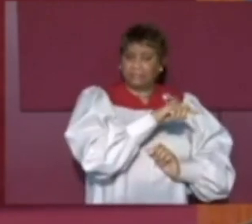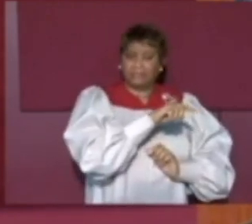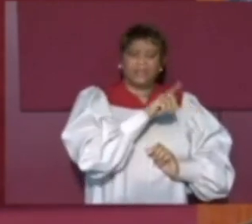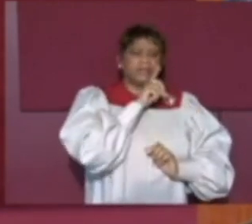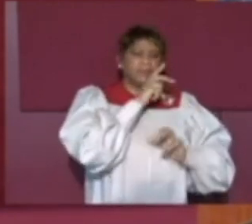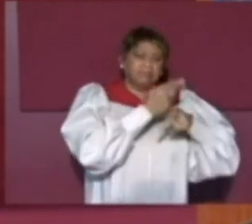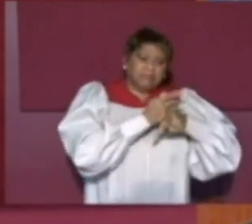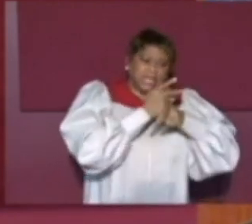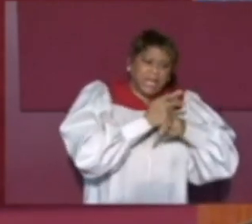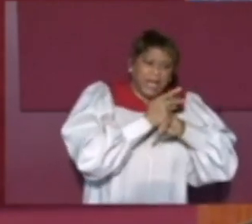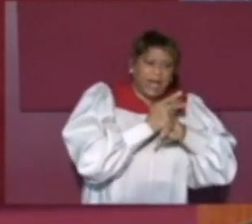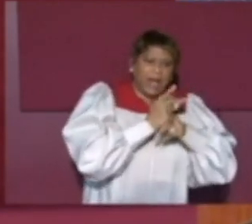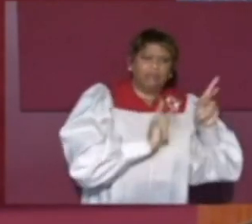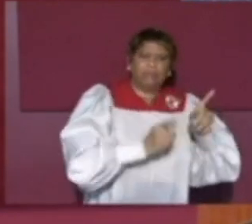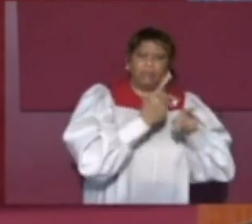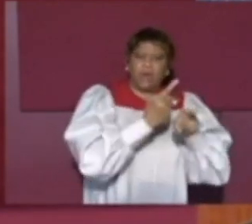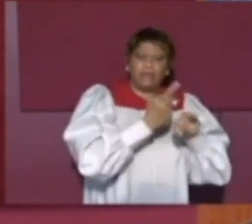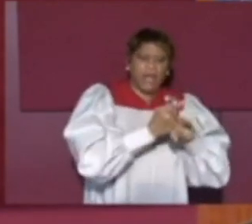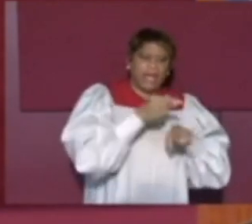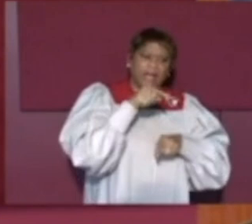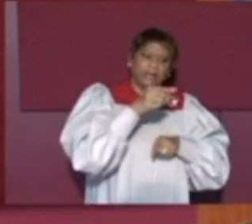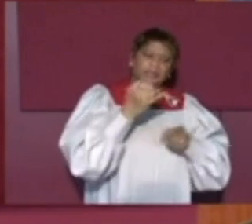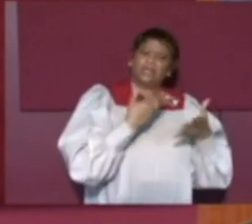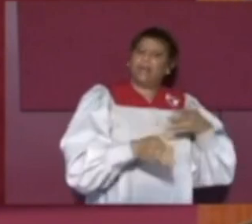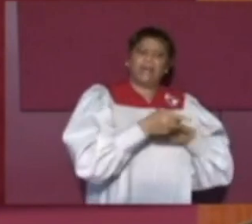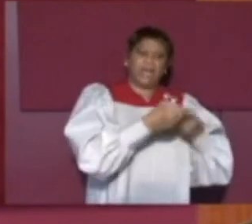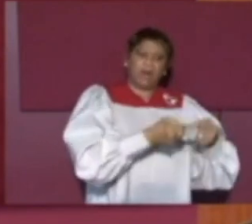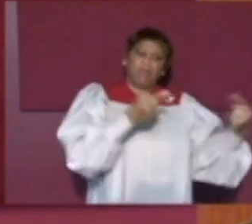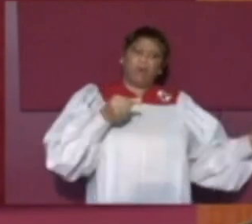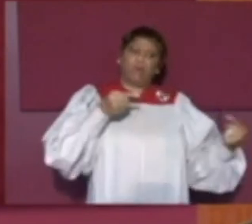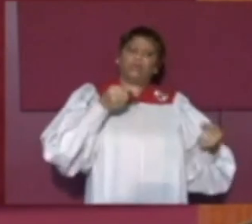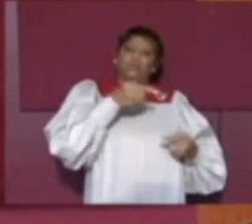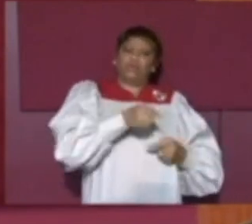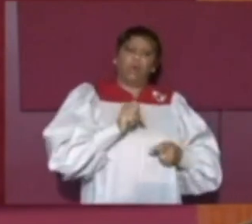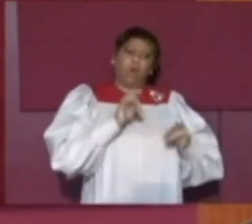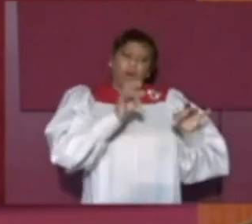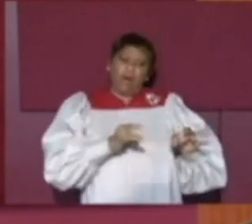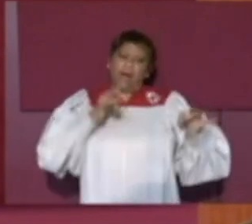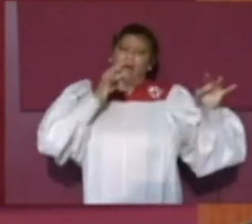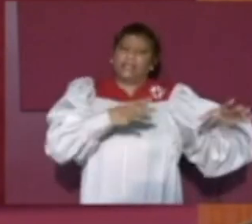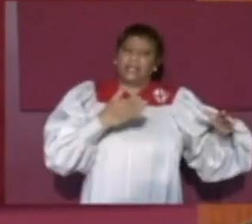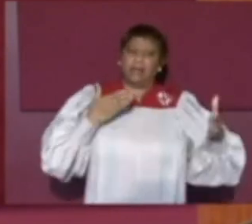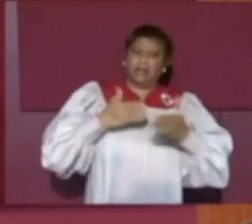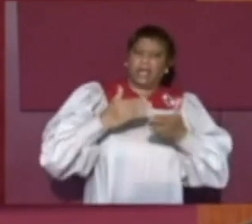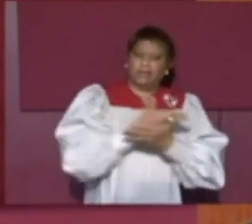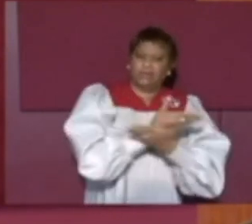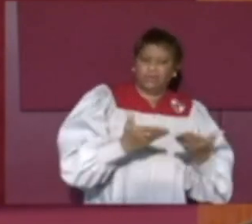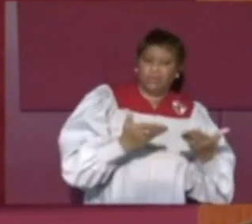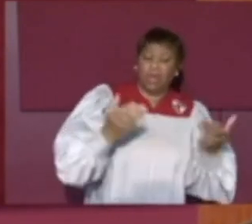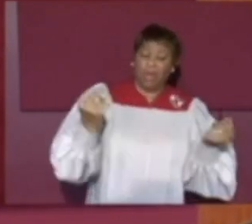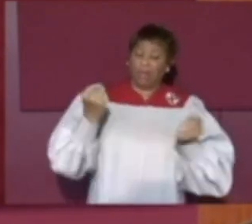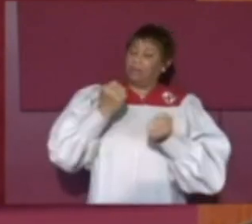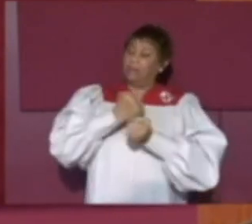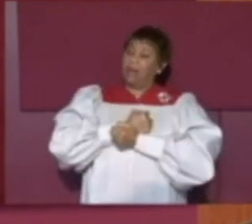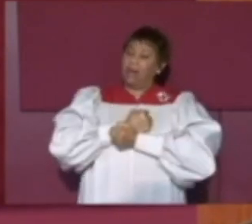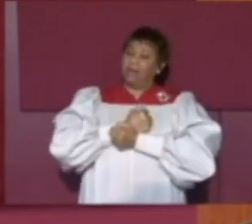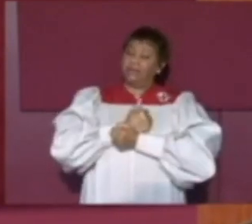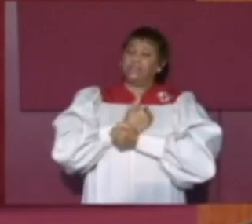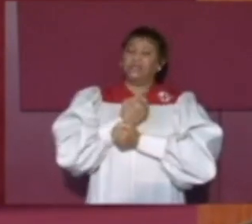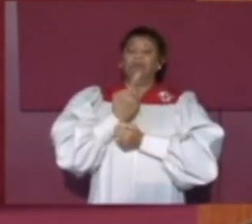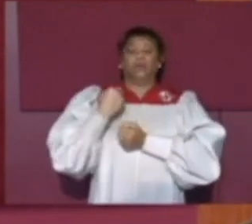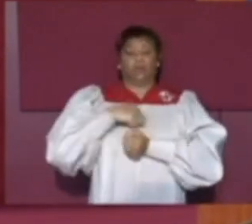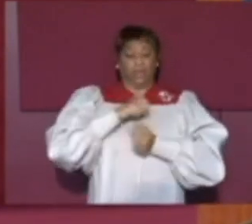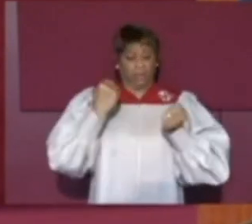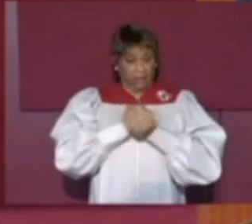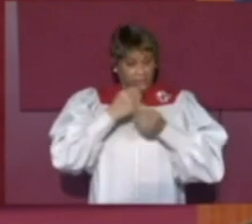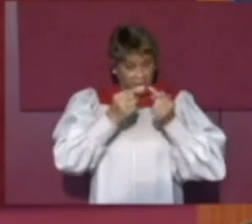treat people correctly who are in opposition to you or even hostile to you. We said that love is not only when we love our